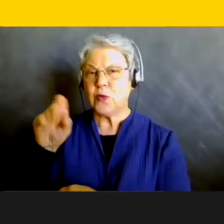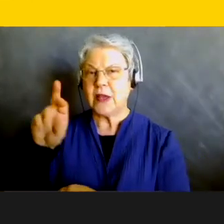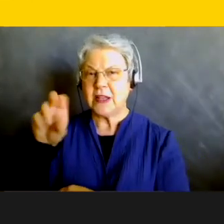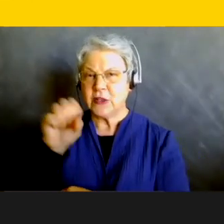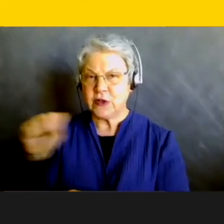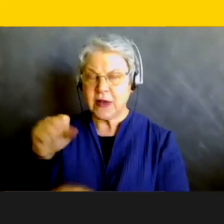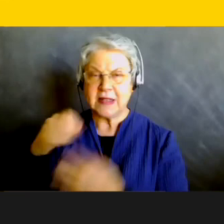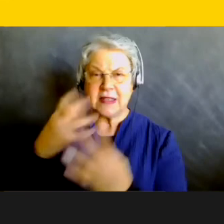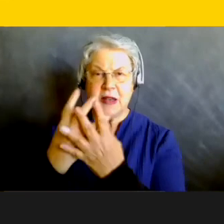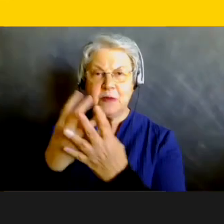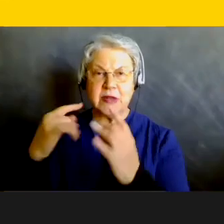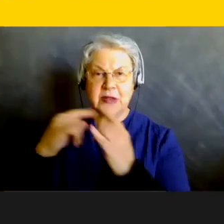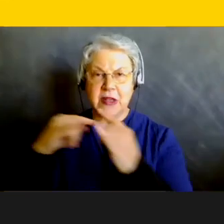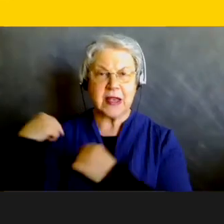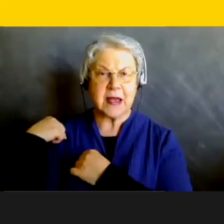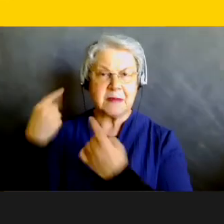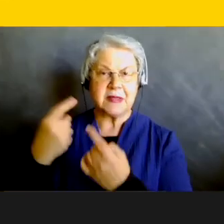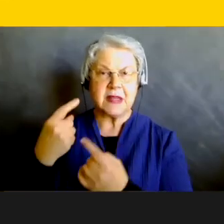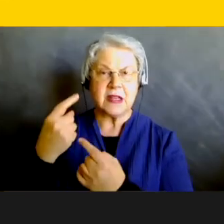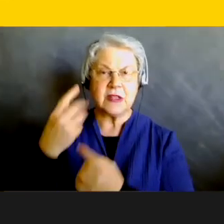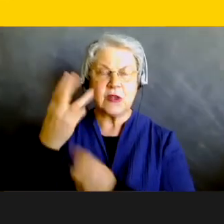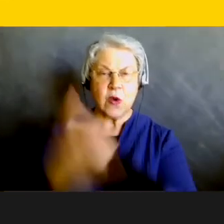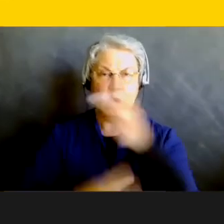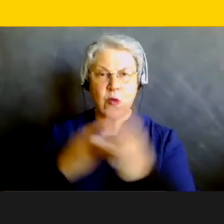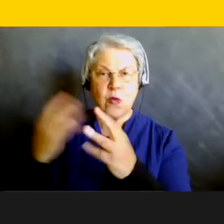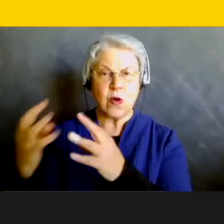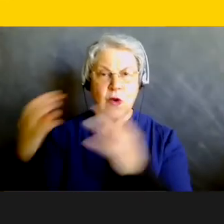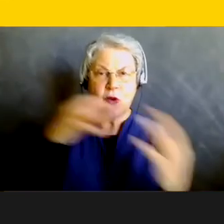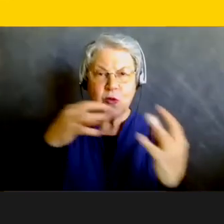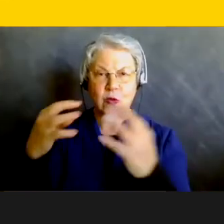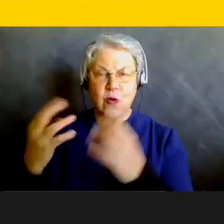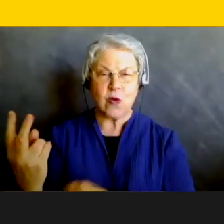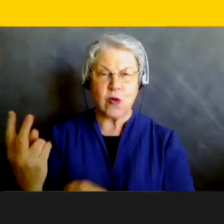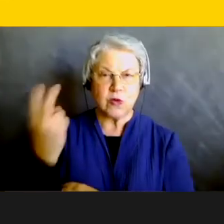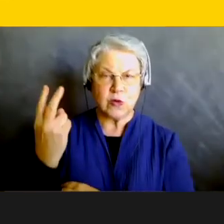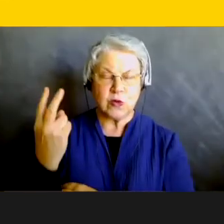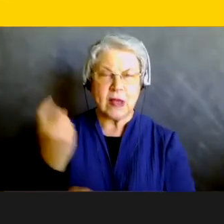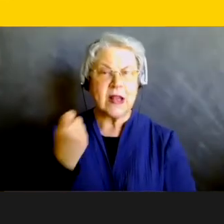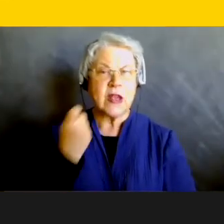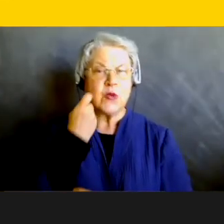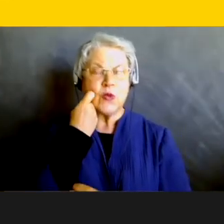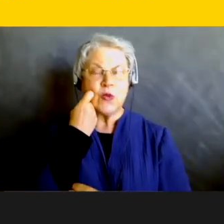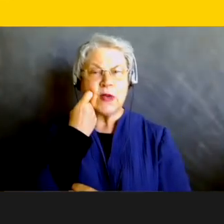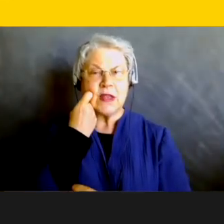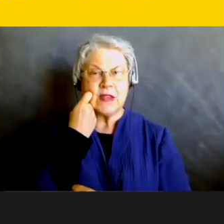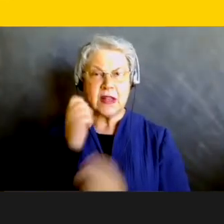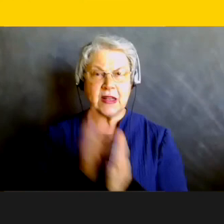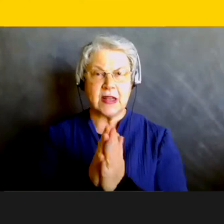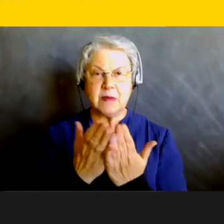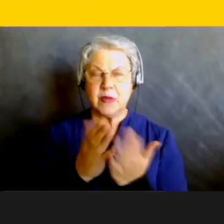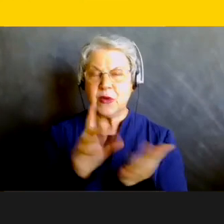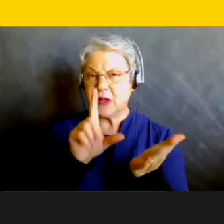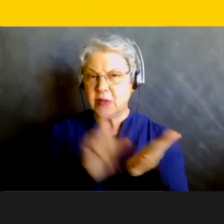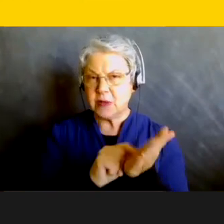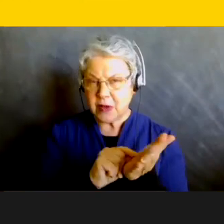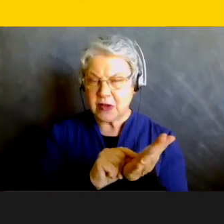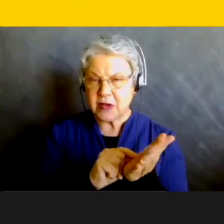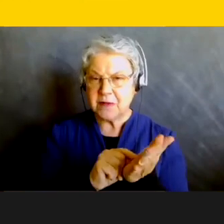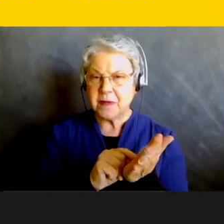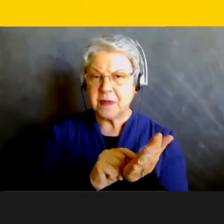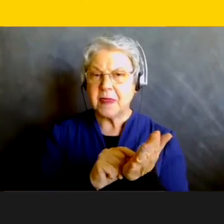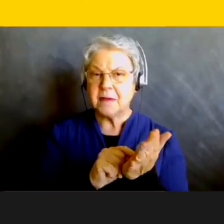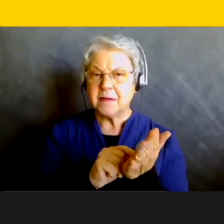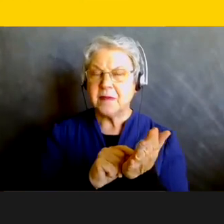World War II, and most recently, the timely book, Bans, Walls,